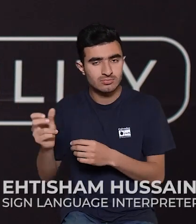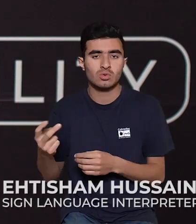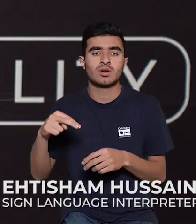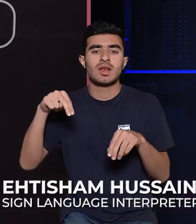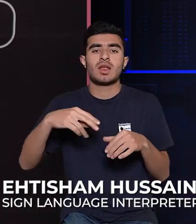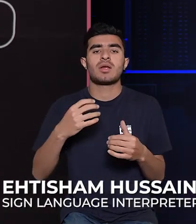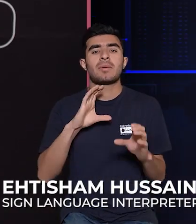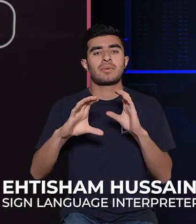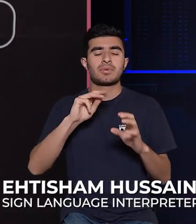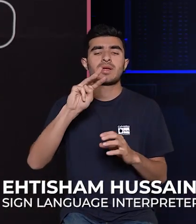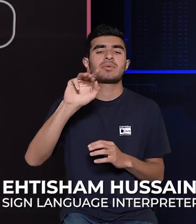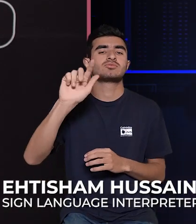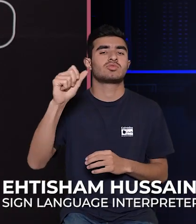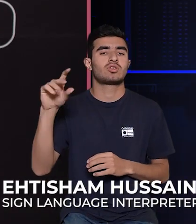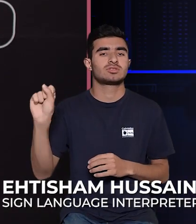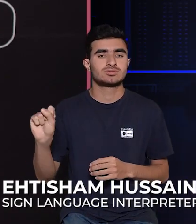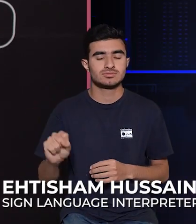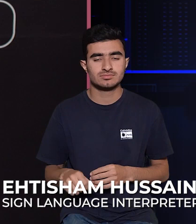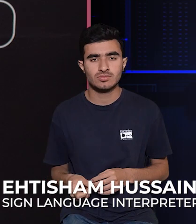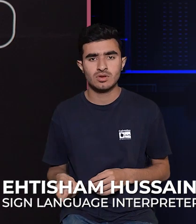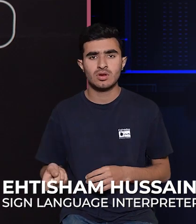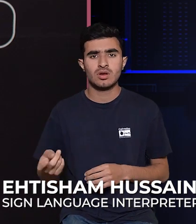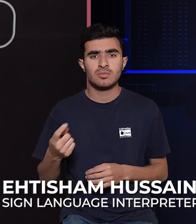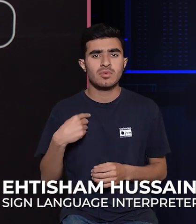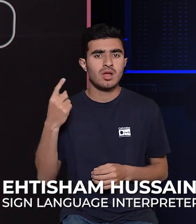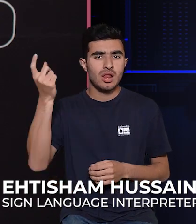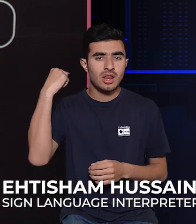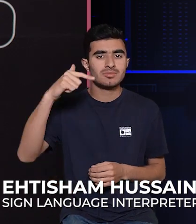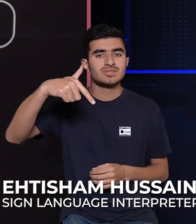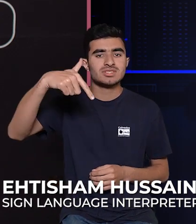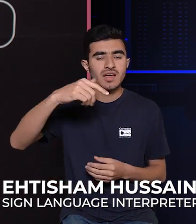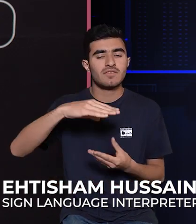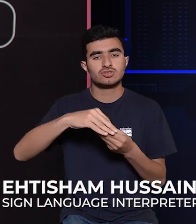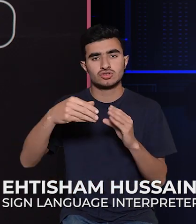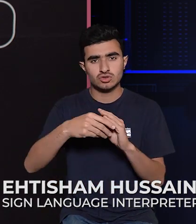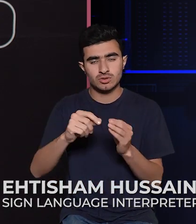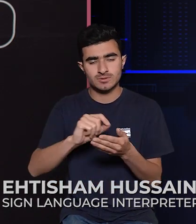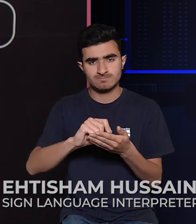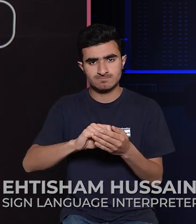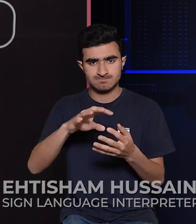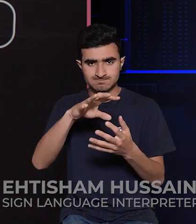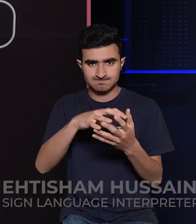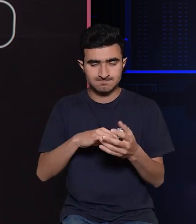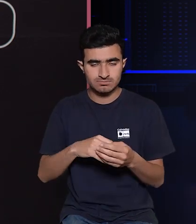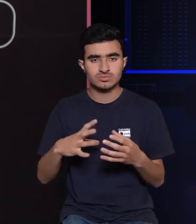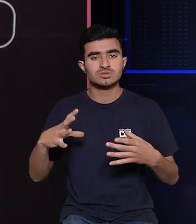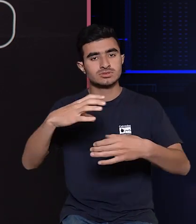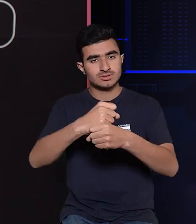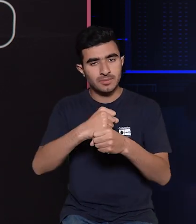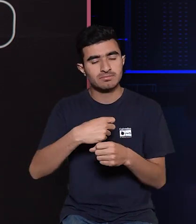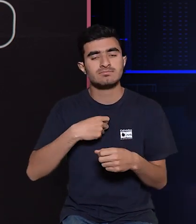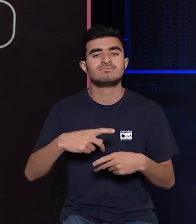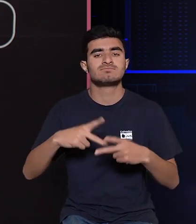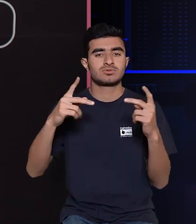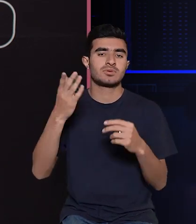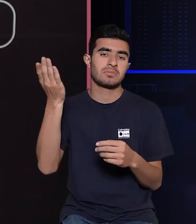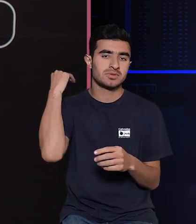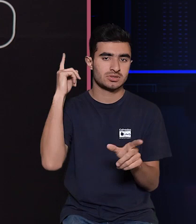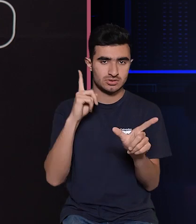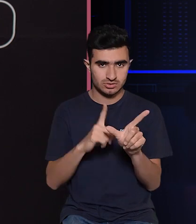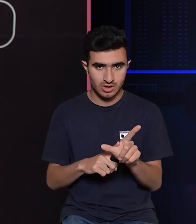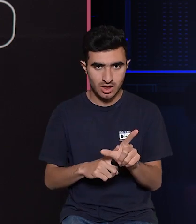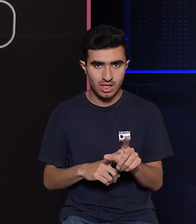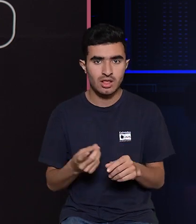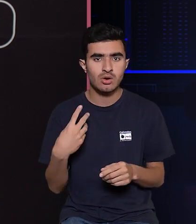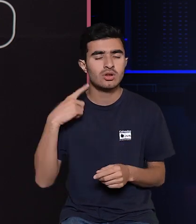MM Talks. So Midnight Always is a collection that I published last year. It's a collection of about 7 stories that were